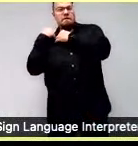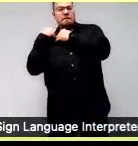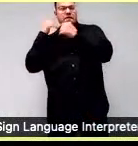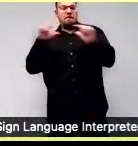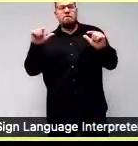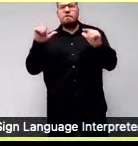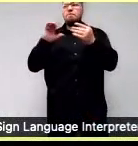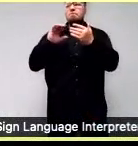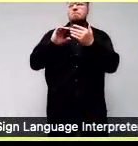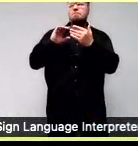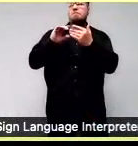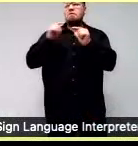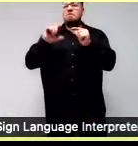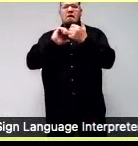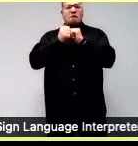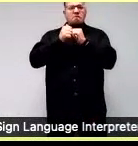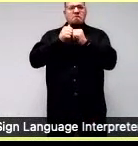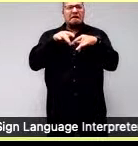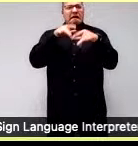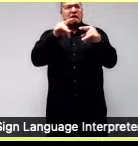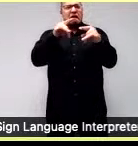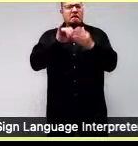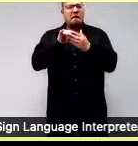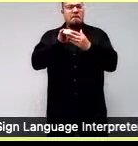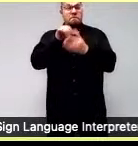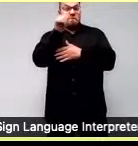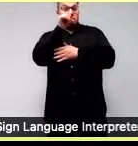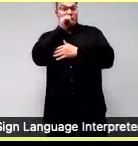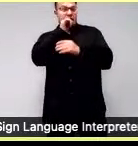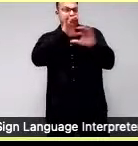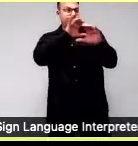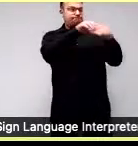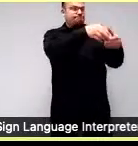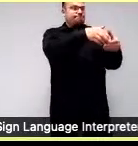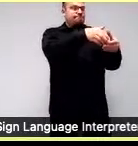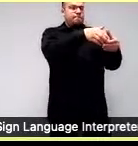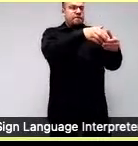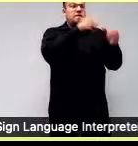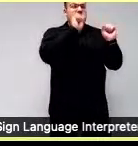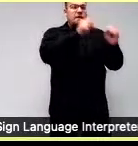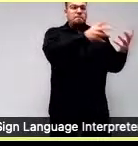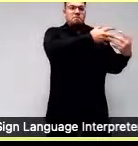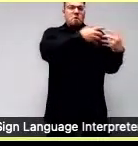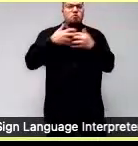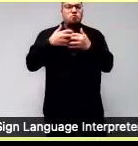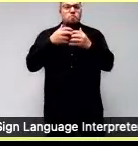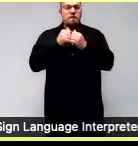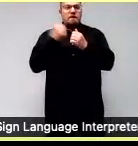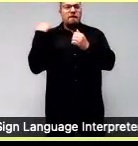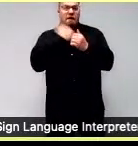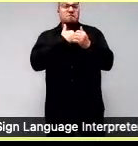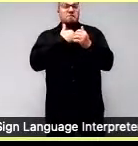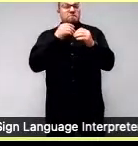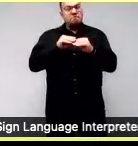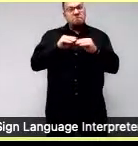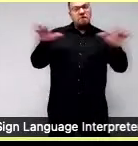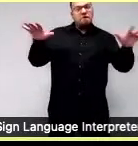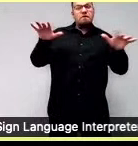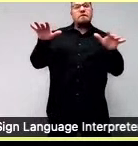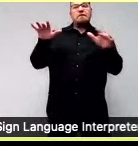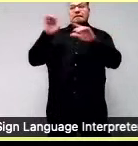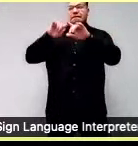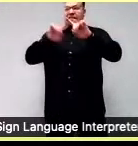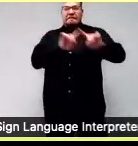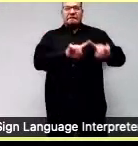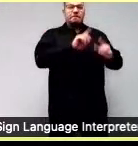really engage the private sector so that they're true partners in developing out each of the programs. And